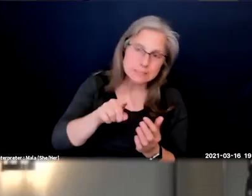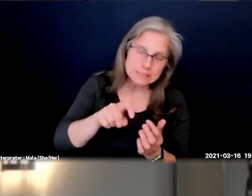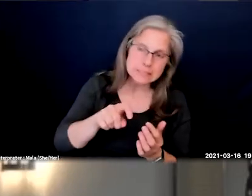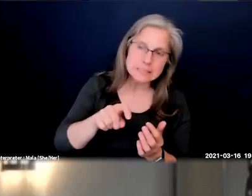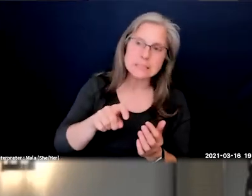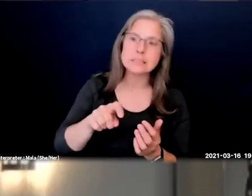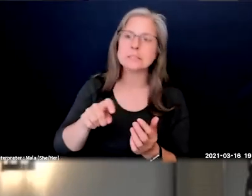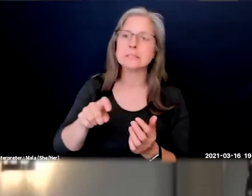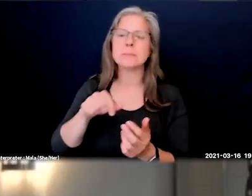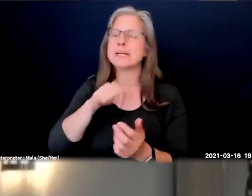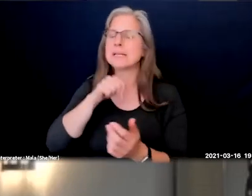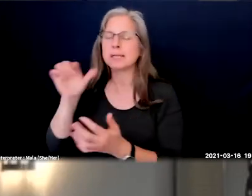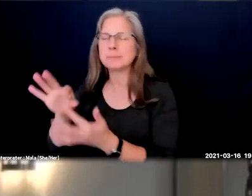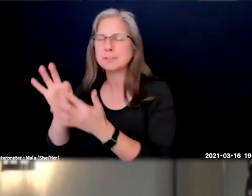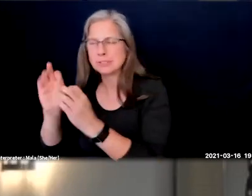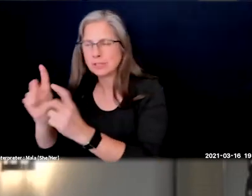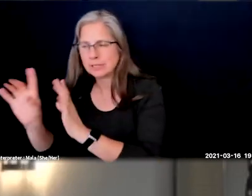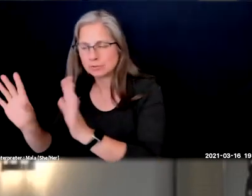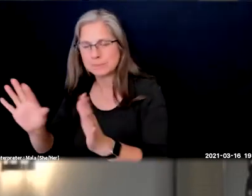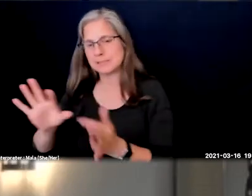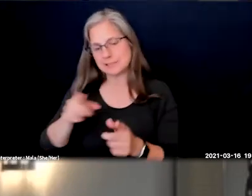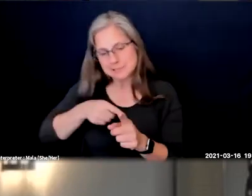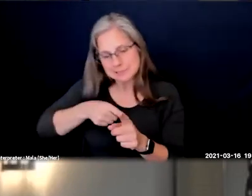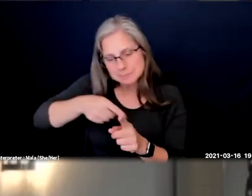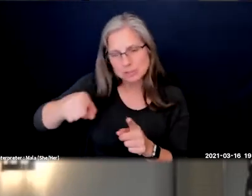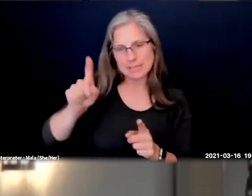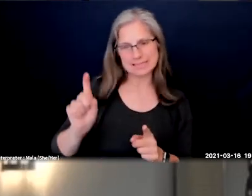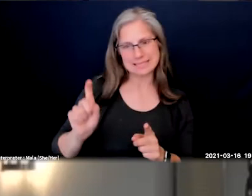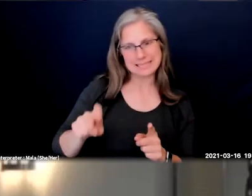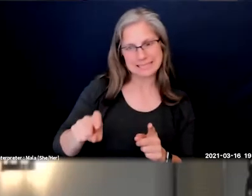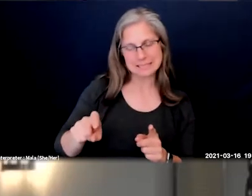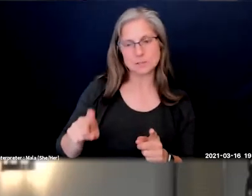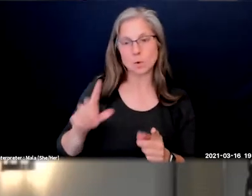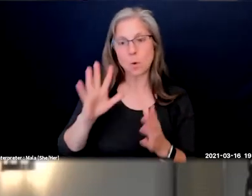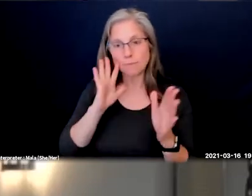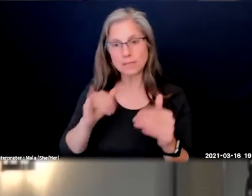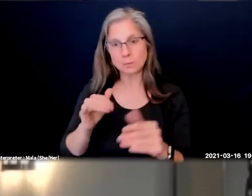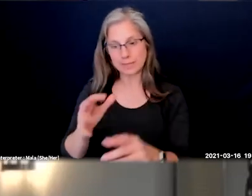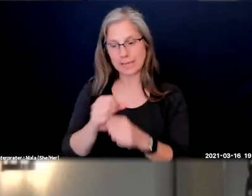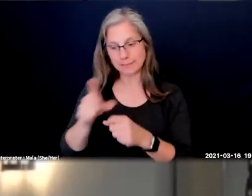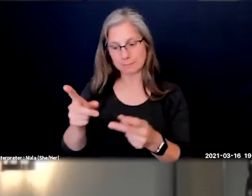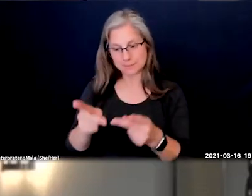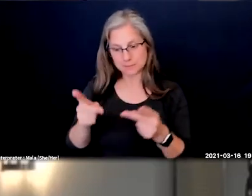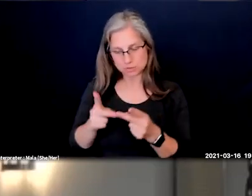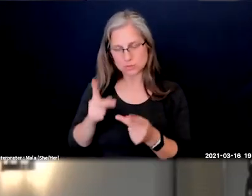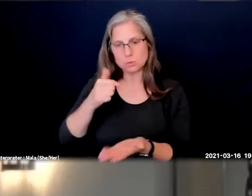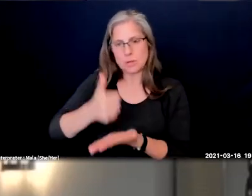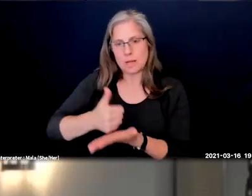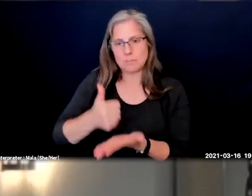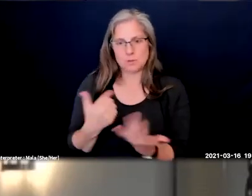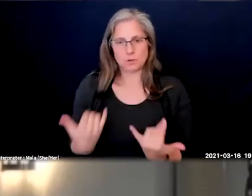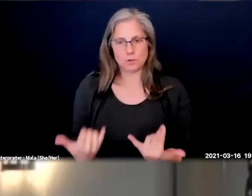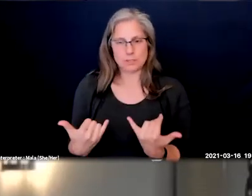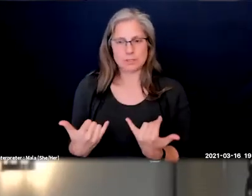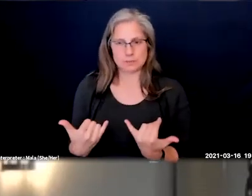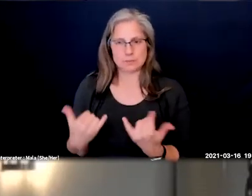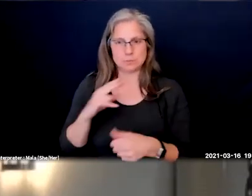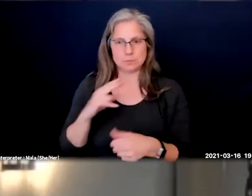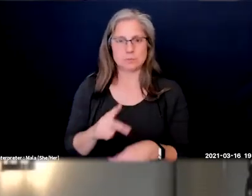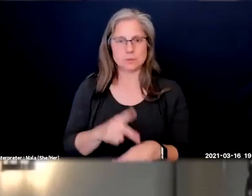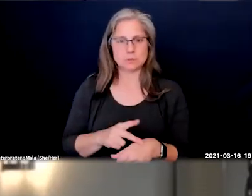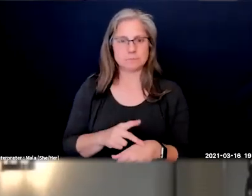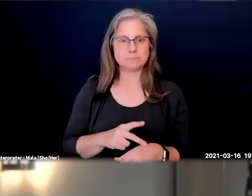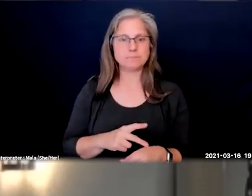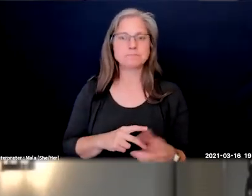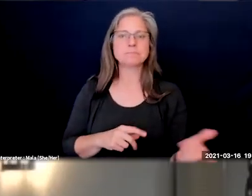special education. So we're hoping to use those additional positions to support our current principals. Well, certainly I've